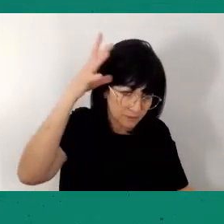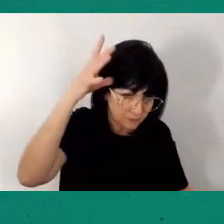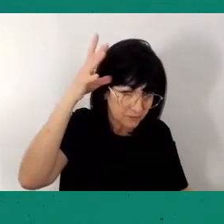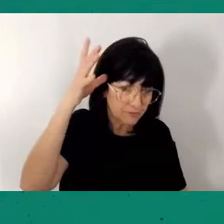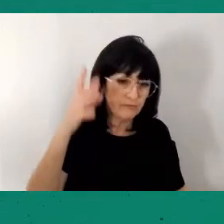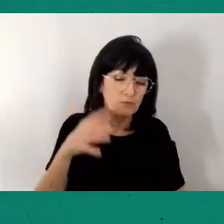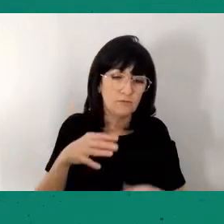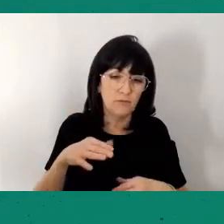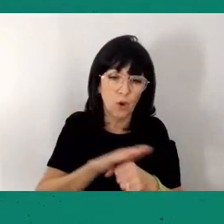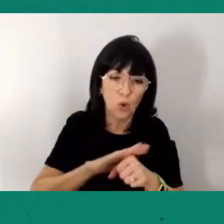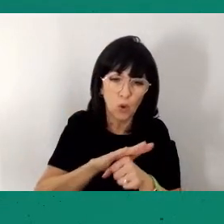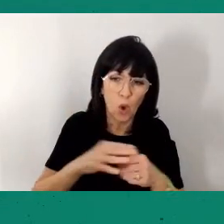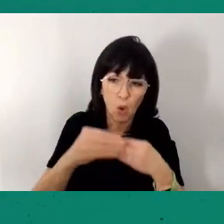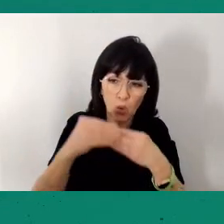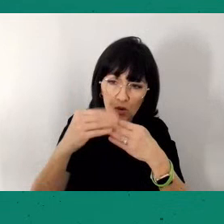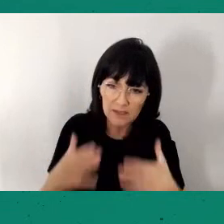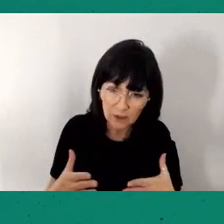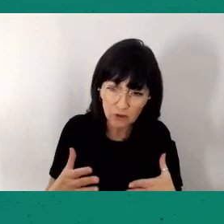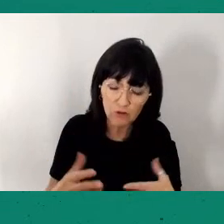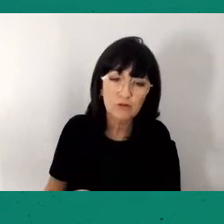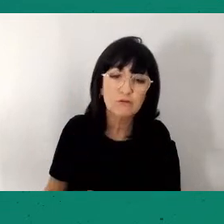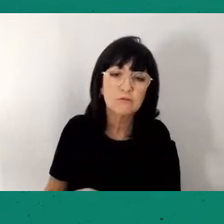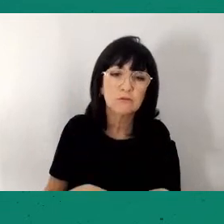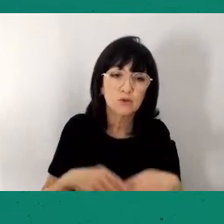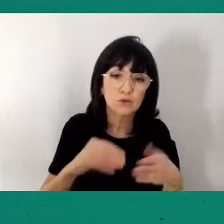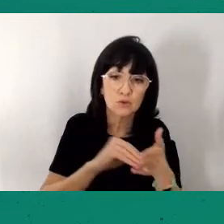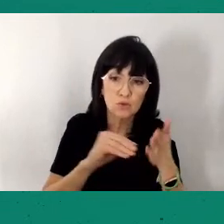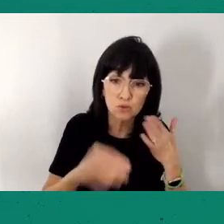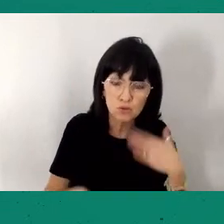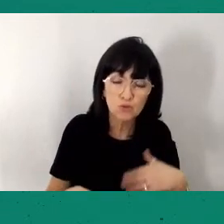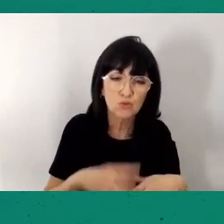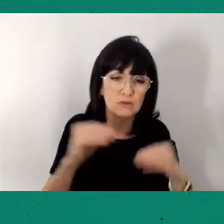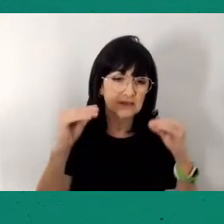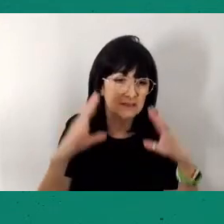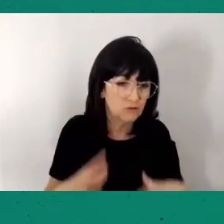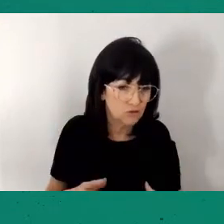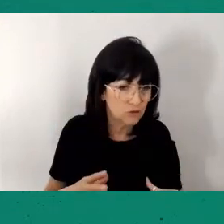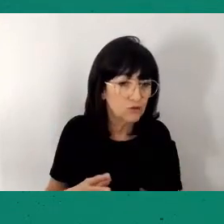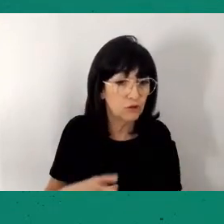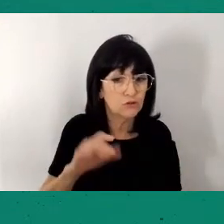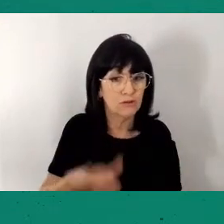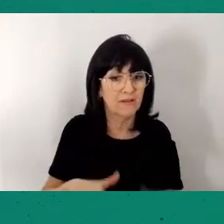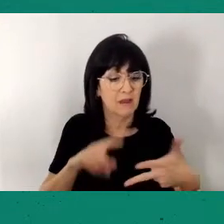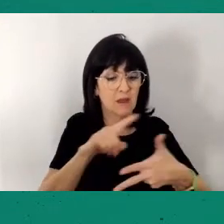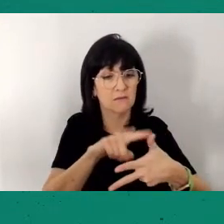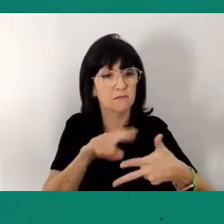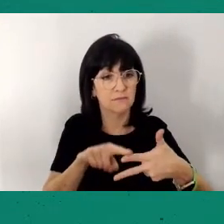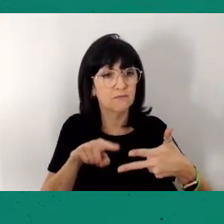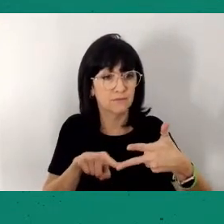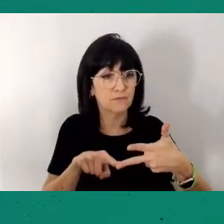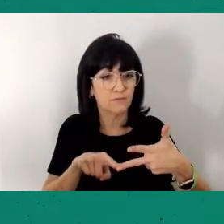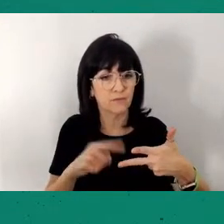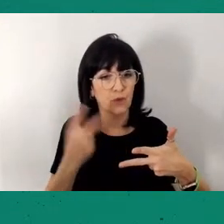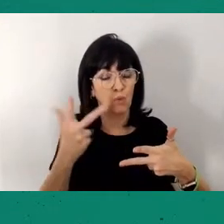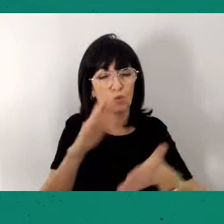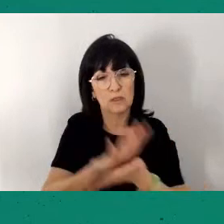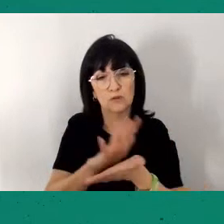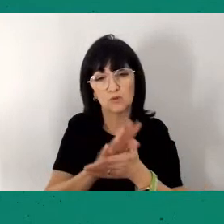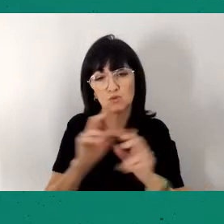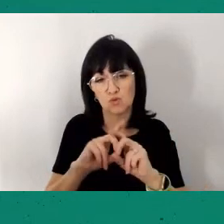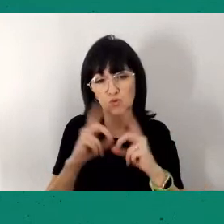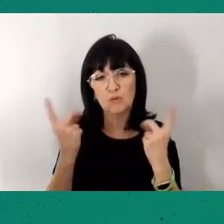and encourages the 3 big school districts that serve the children and families in the city to